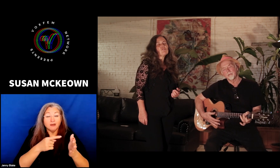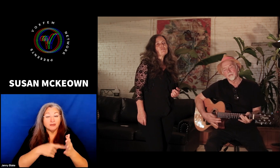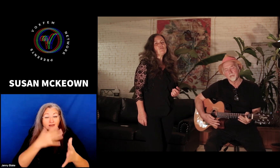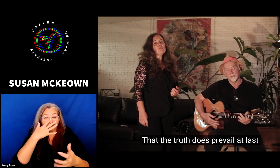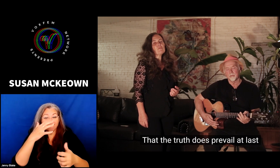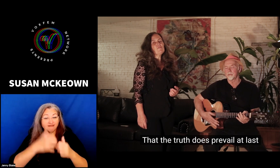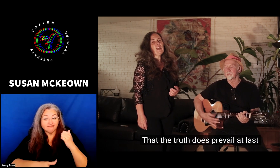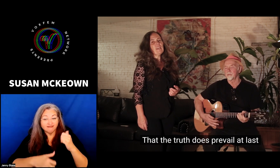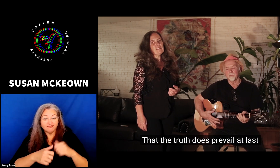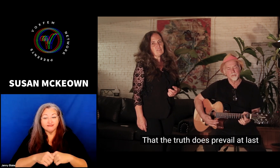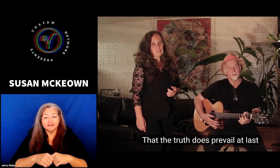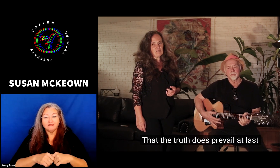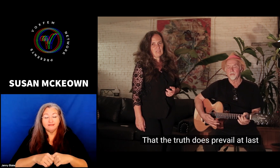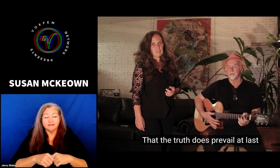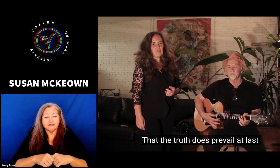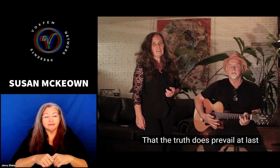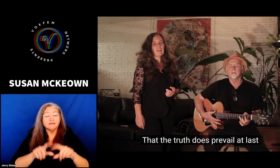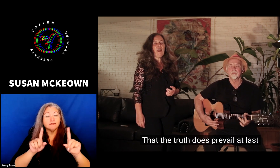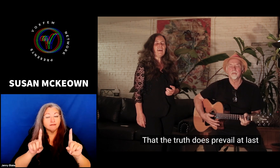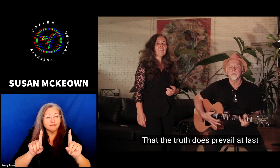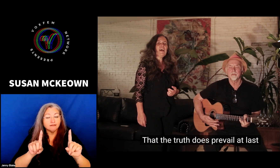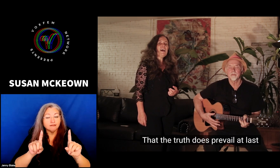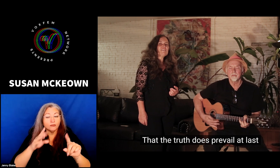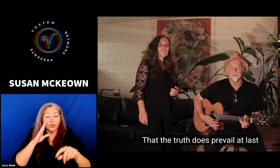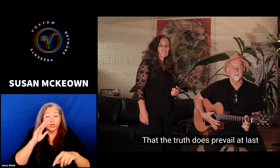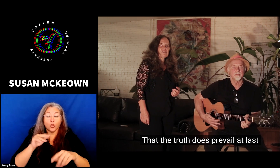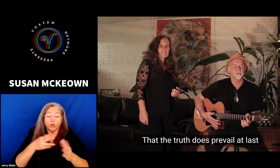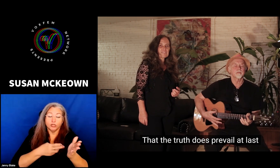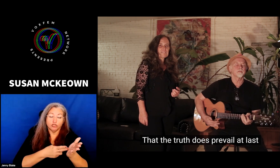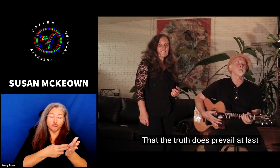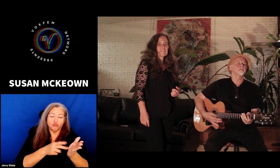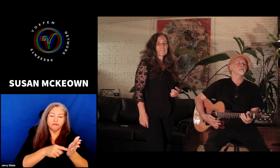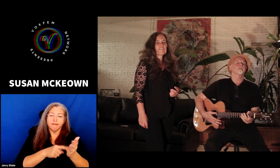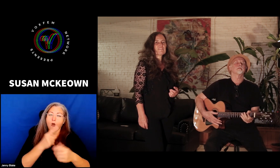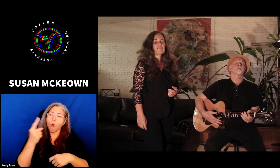that the truth prevails at last,